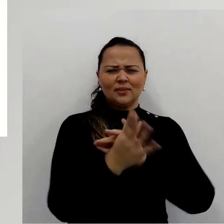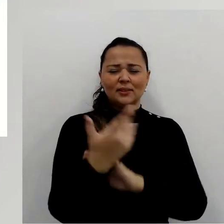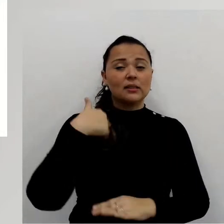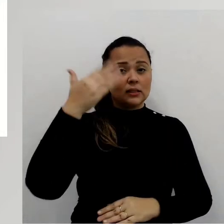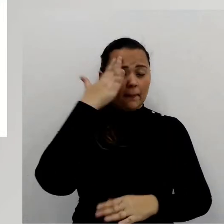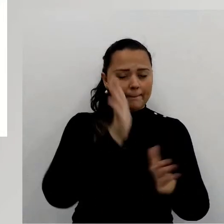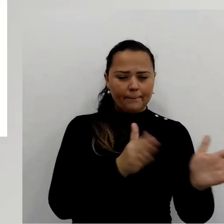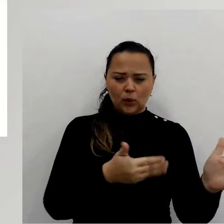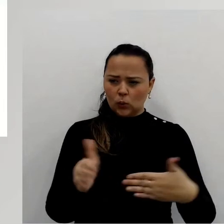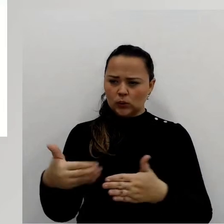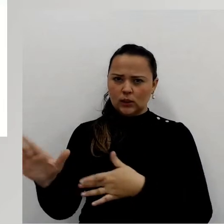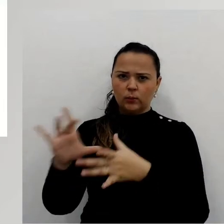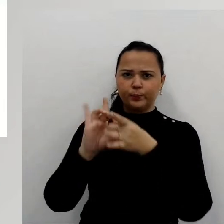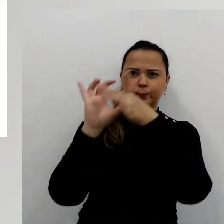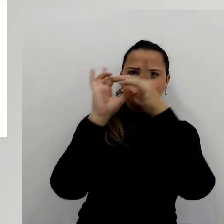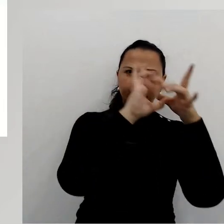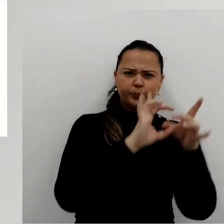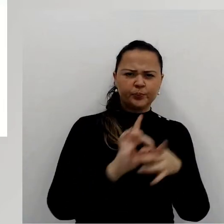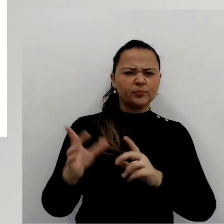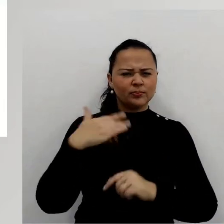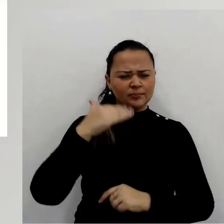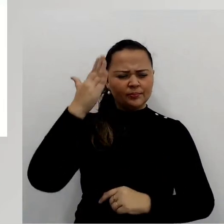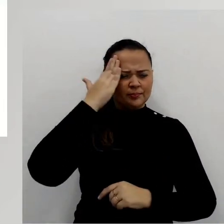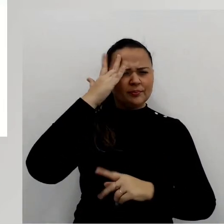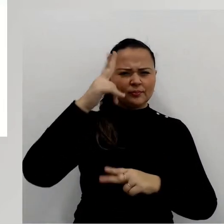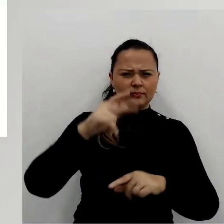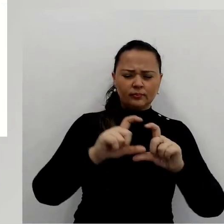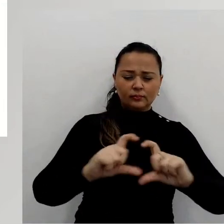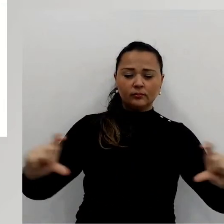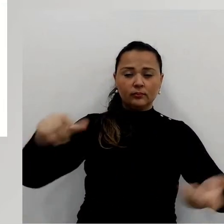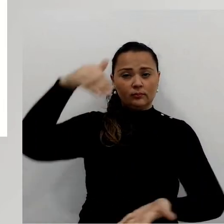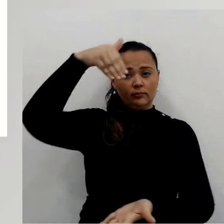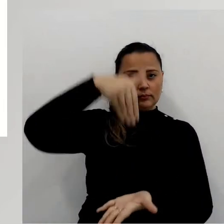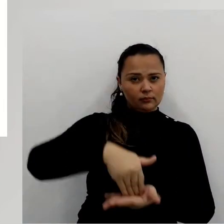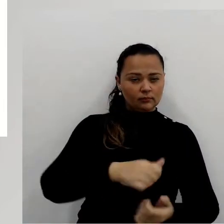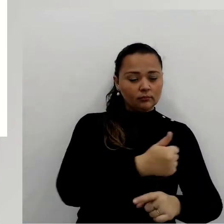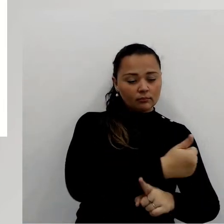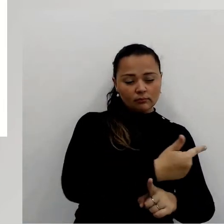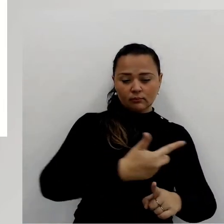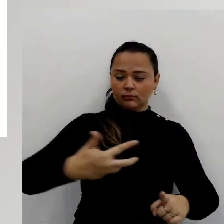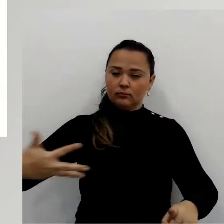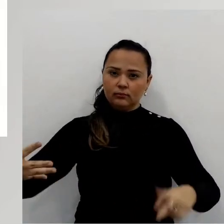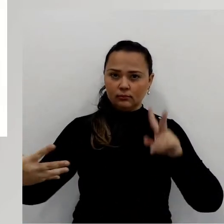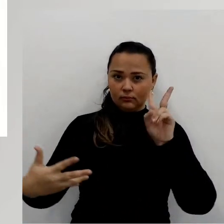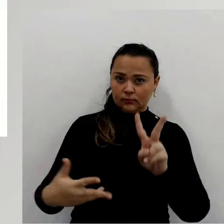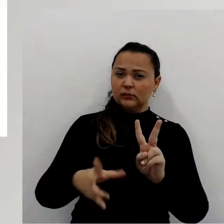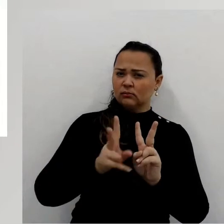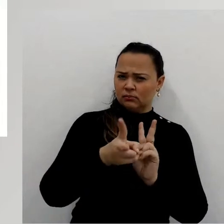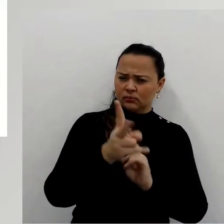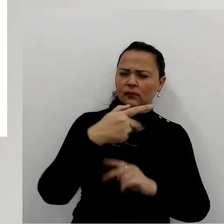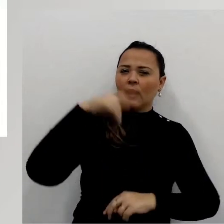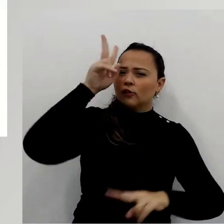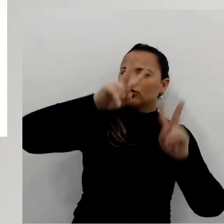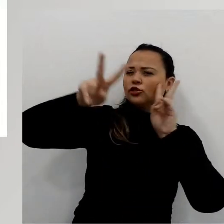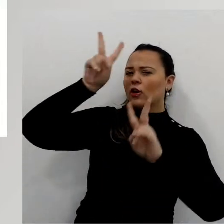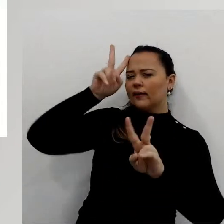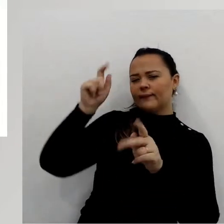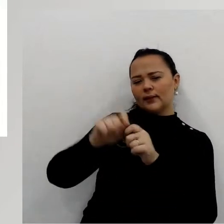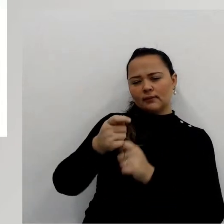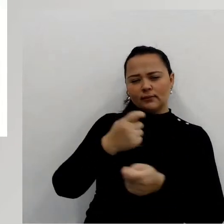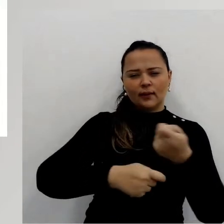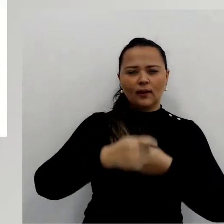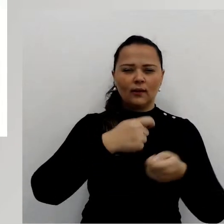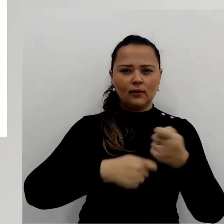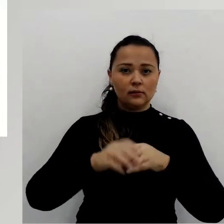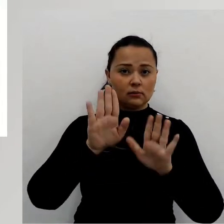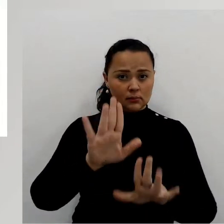bottom bar, which is really the historic way of doing business. But as we started to move into digital,